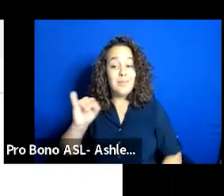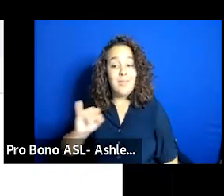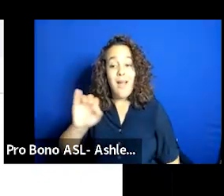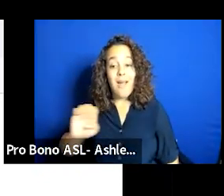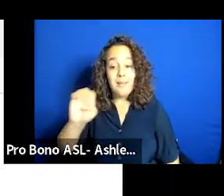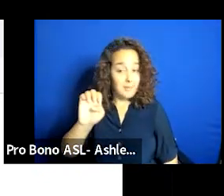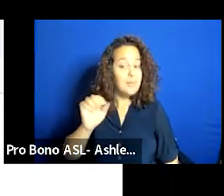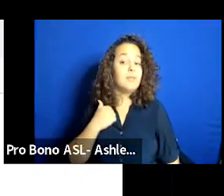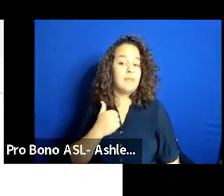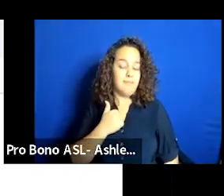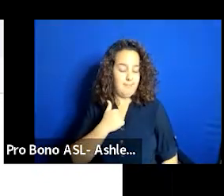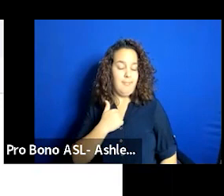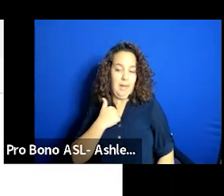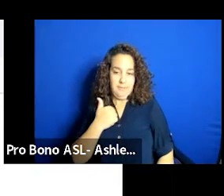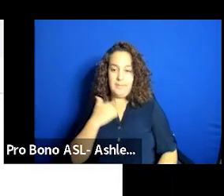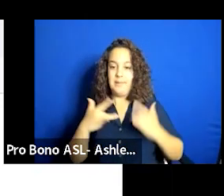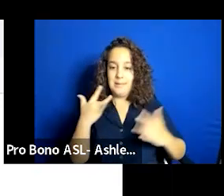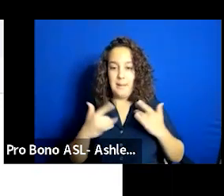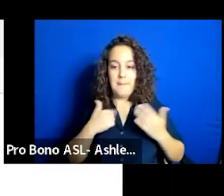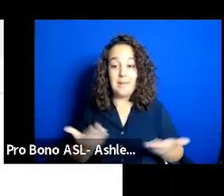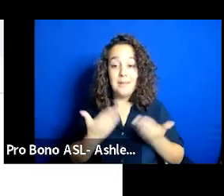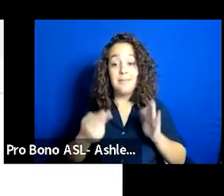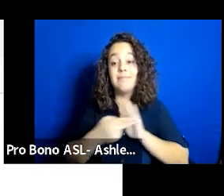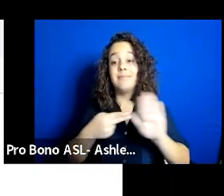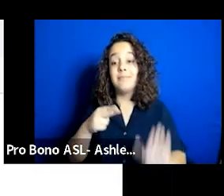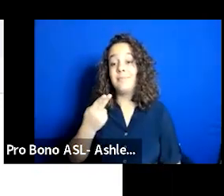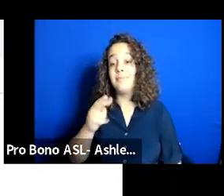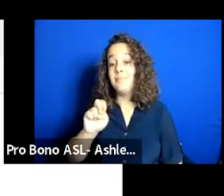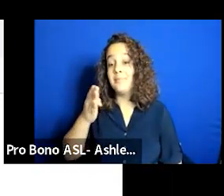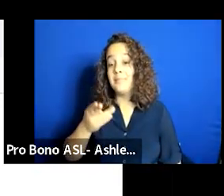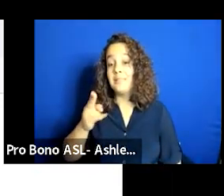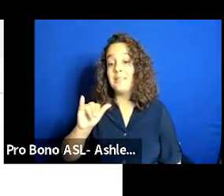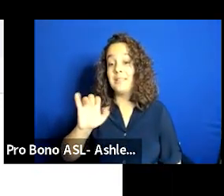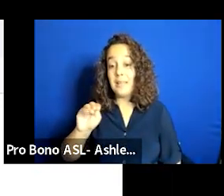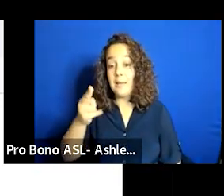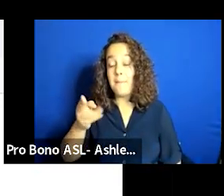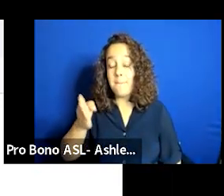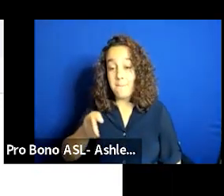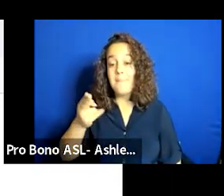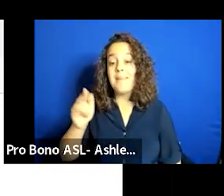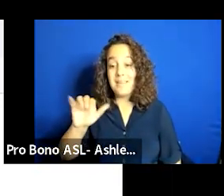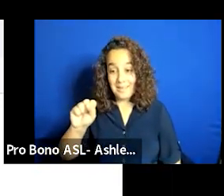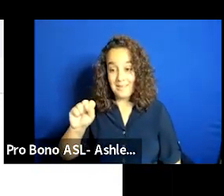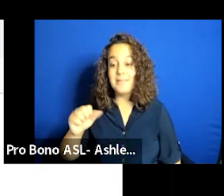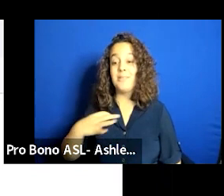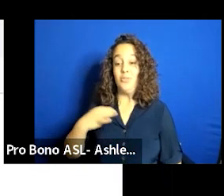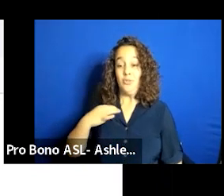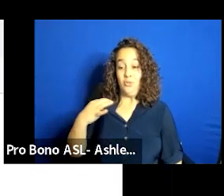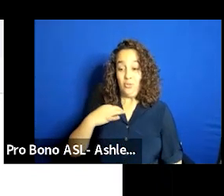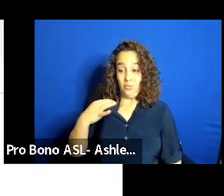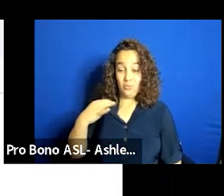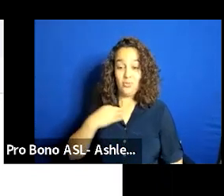Excited to be here. My pronouns are he, him, his. I'm wearing a green sweater with